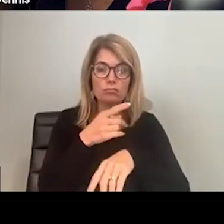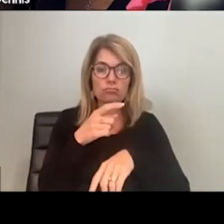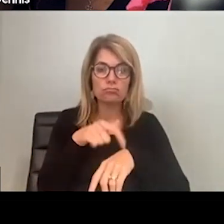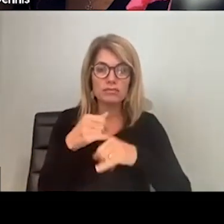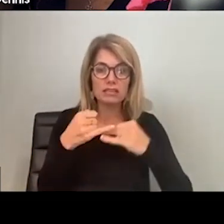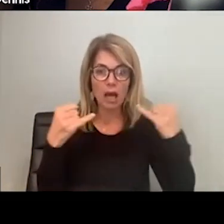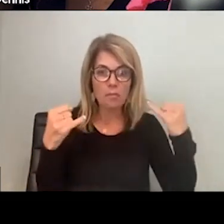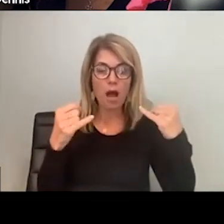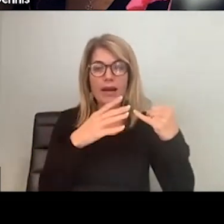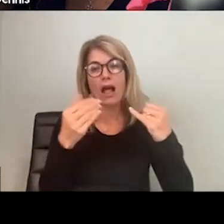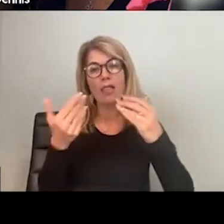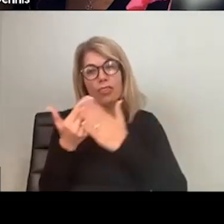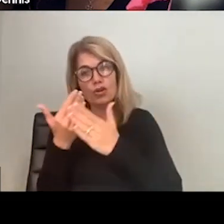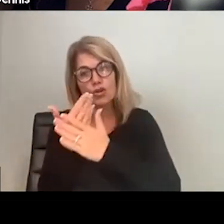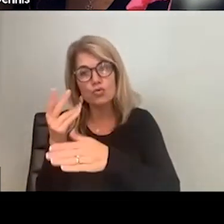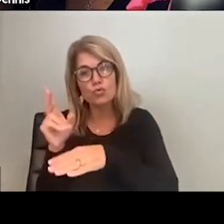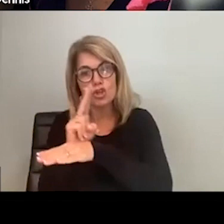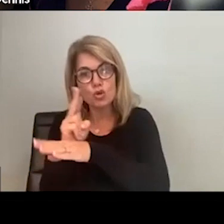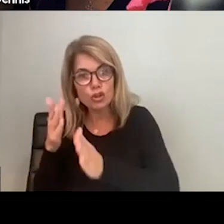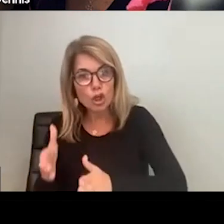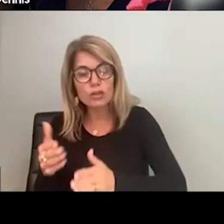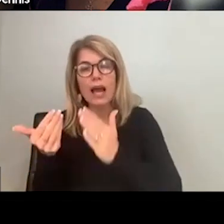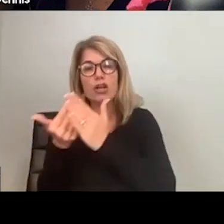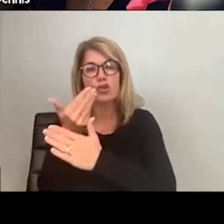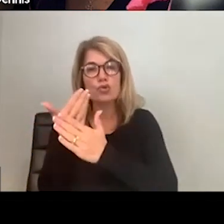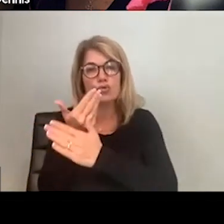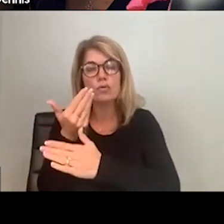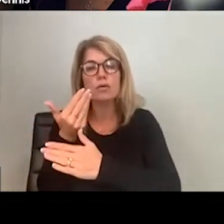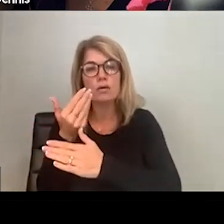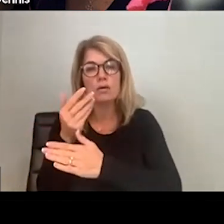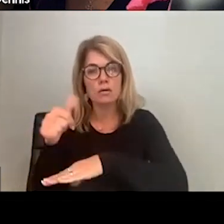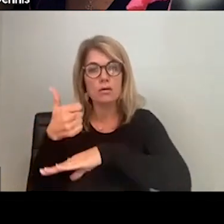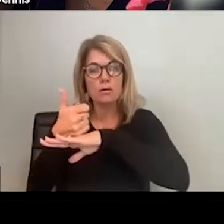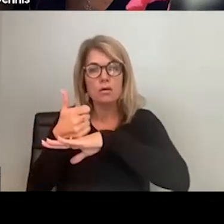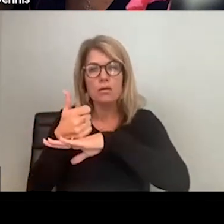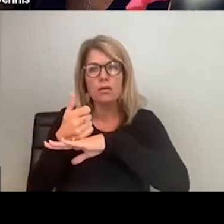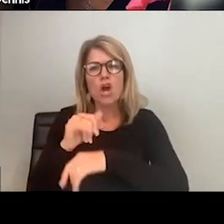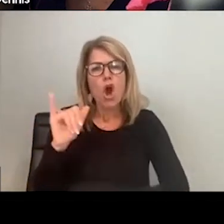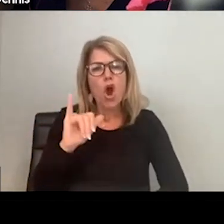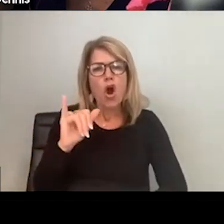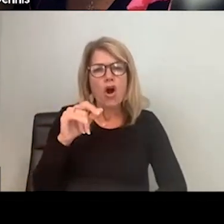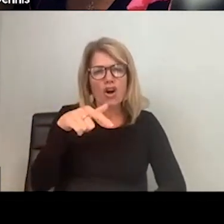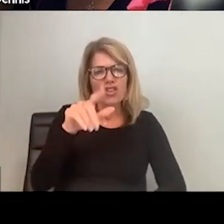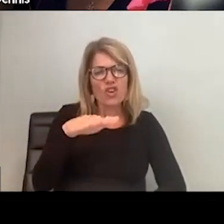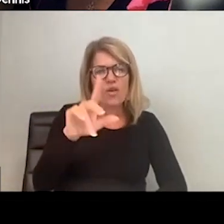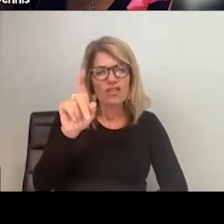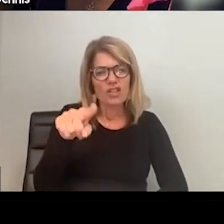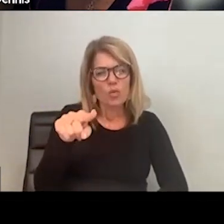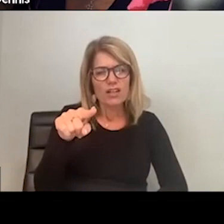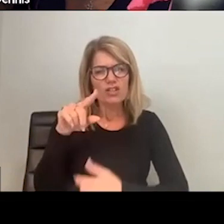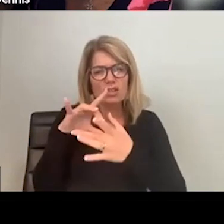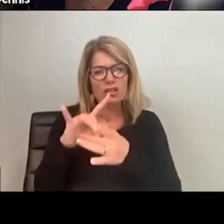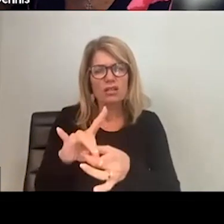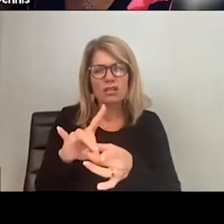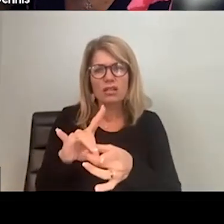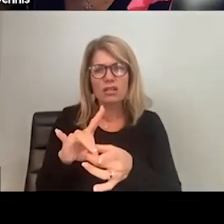new approaches in terms of implementation. There's also a question here a little bit about thinking